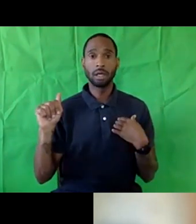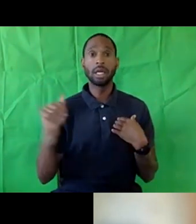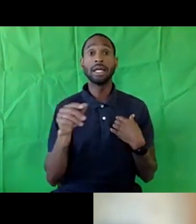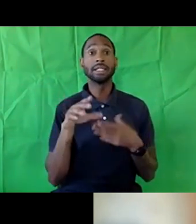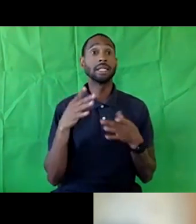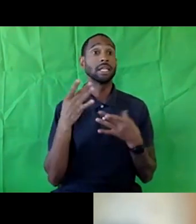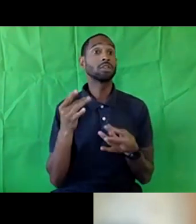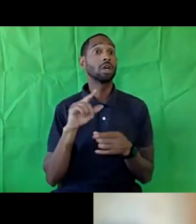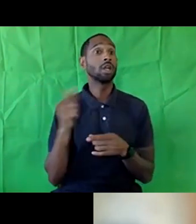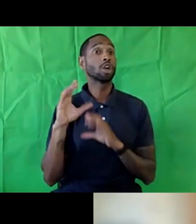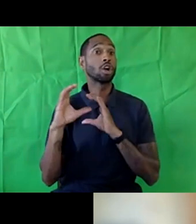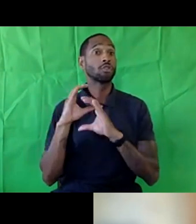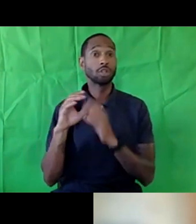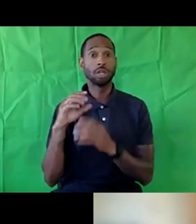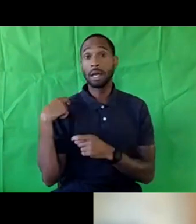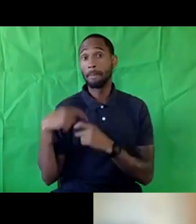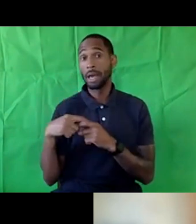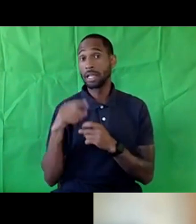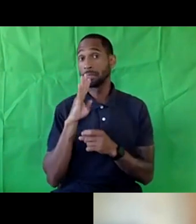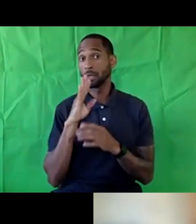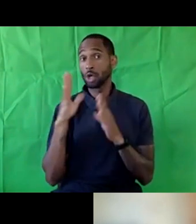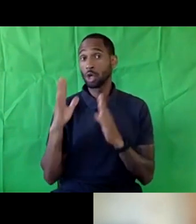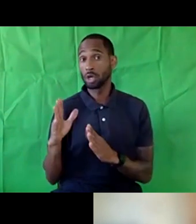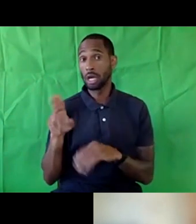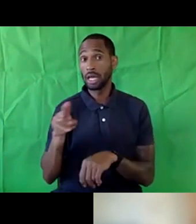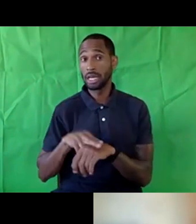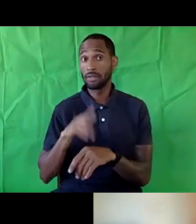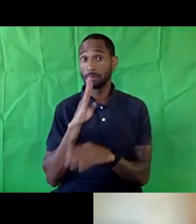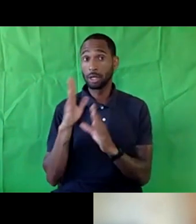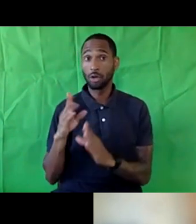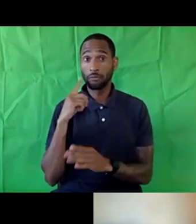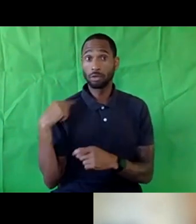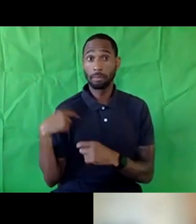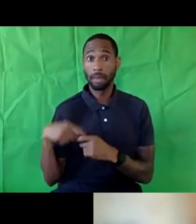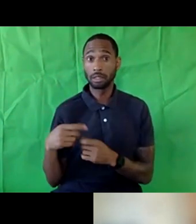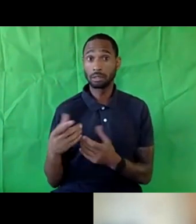another conversational Spanish speaker, native speaker in Spanish.